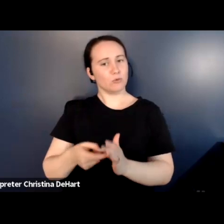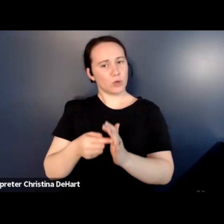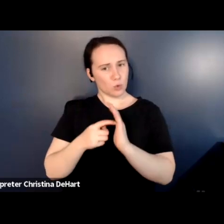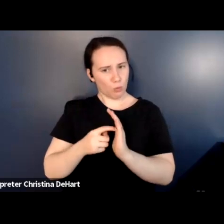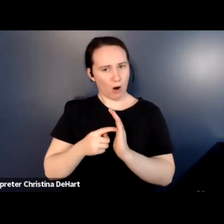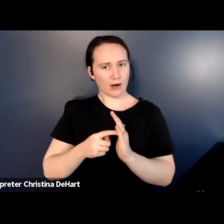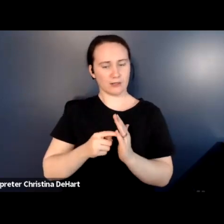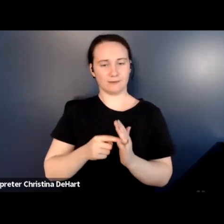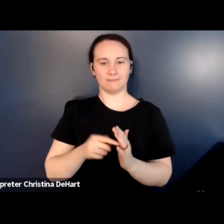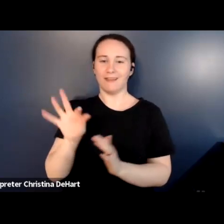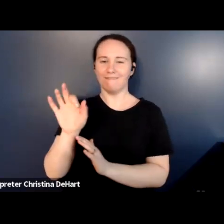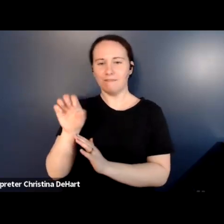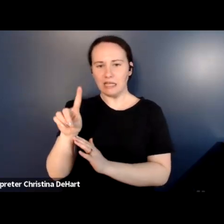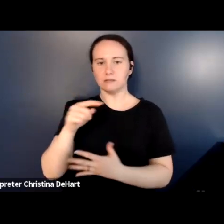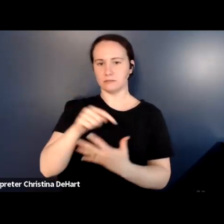many,